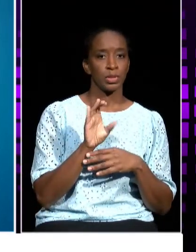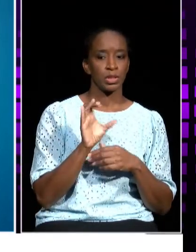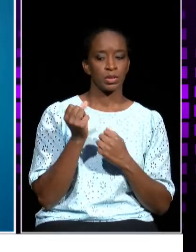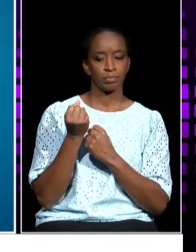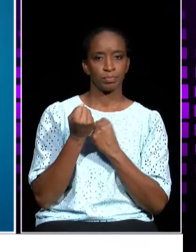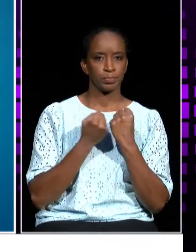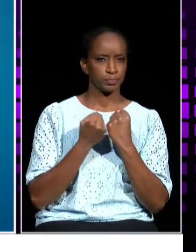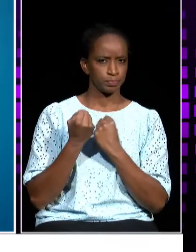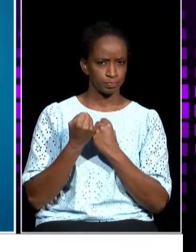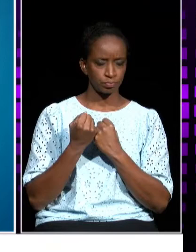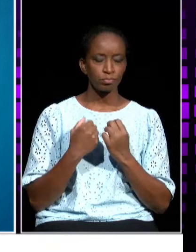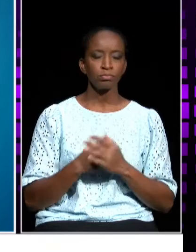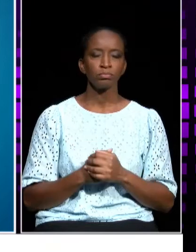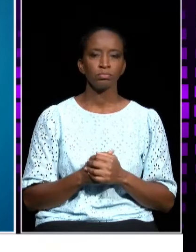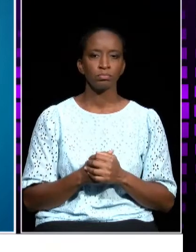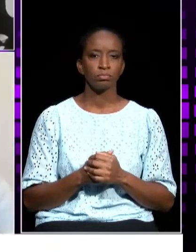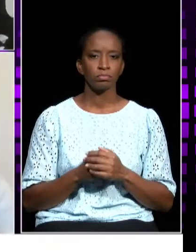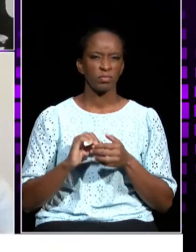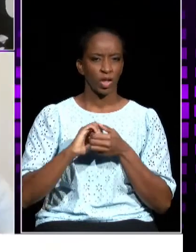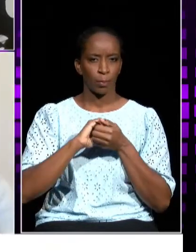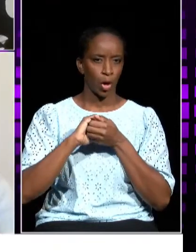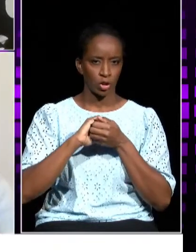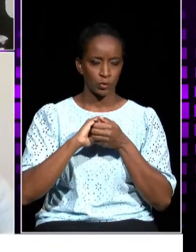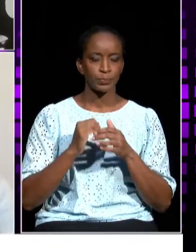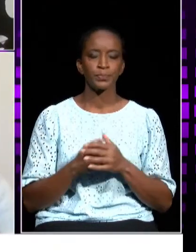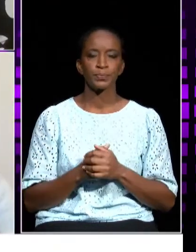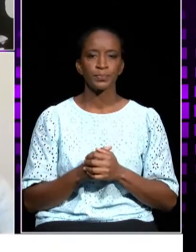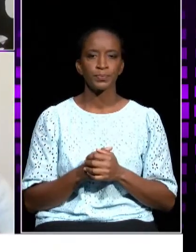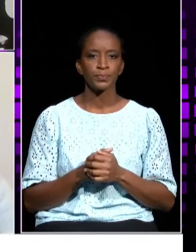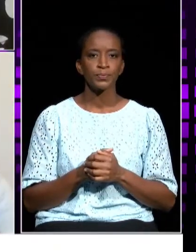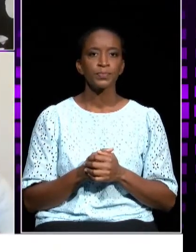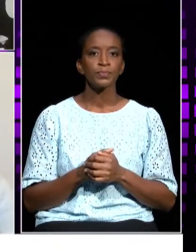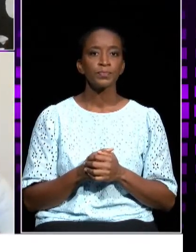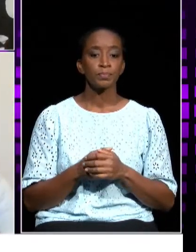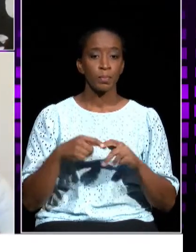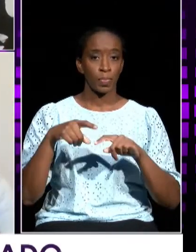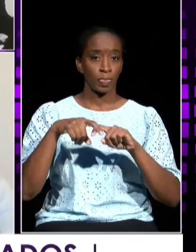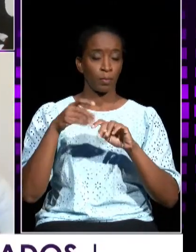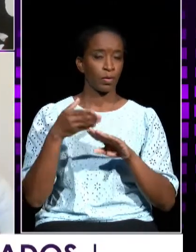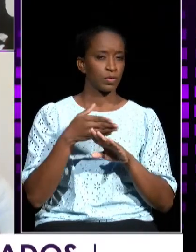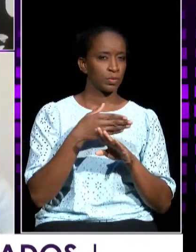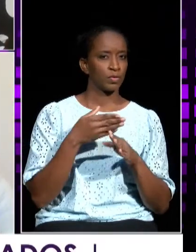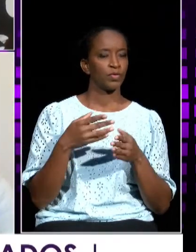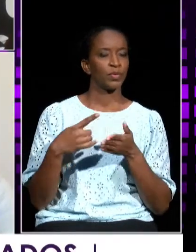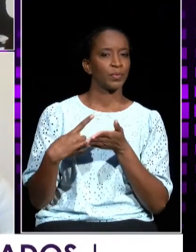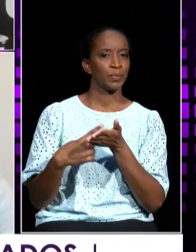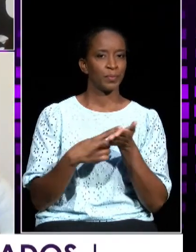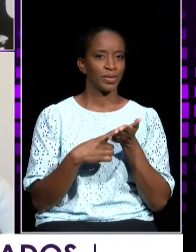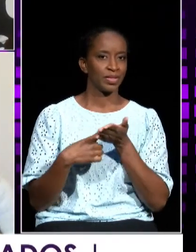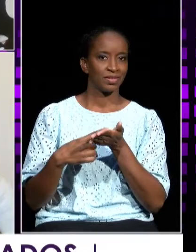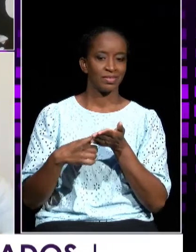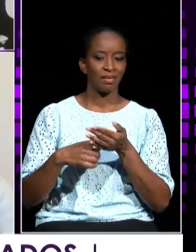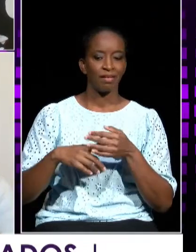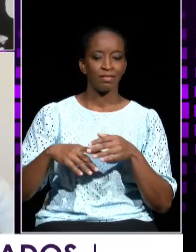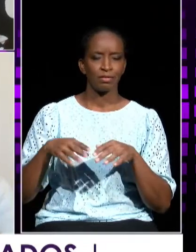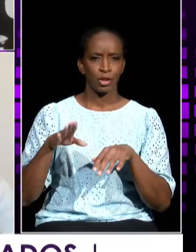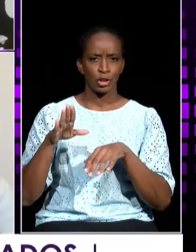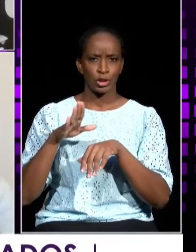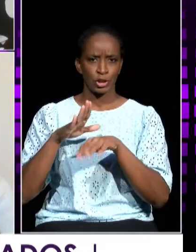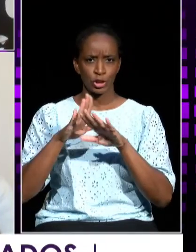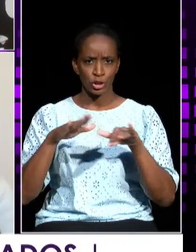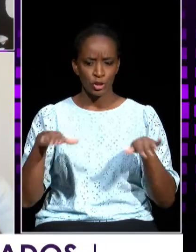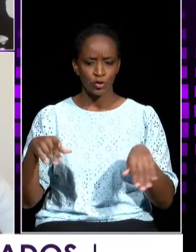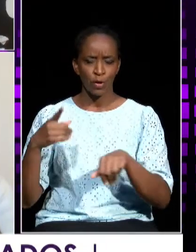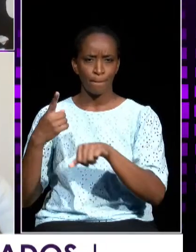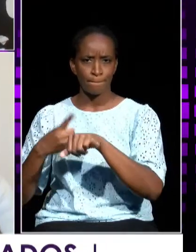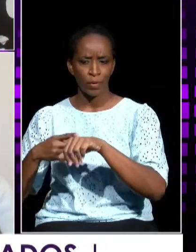we were having a very interesting conversation about corporal punishment. We got some mixed views about, we should probably